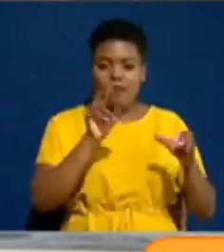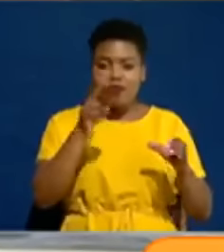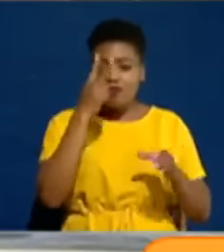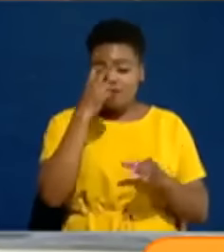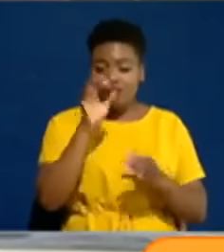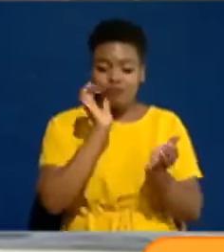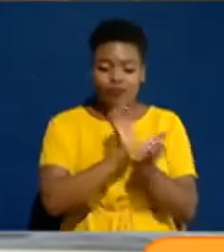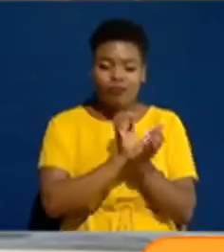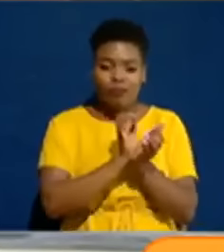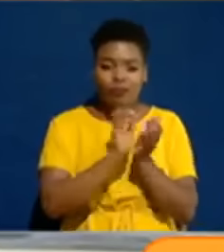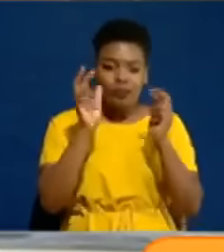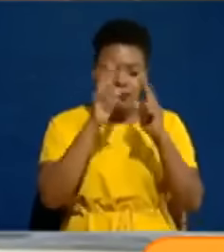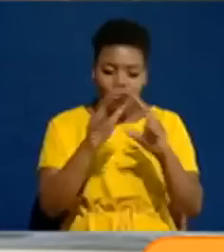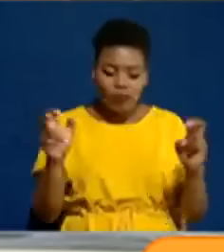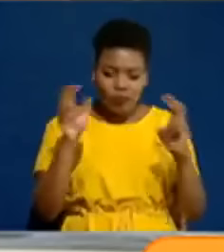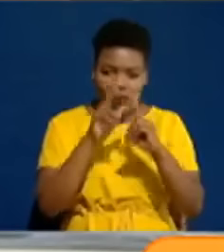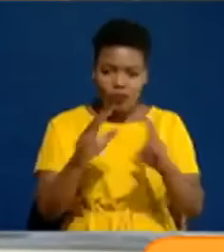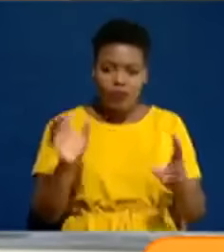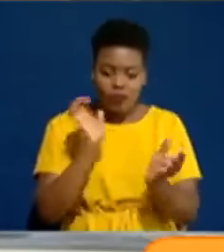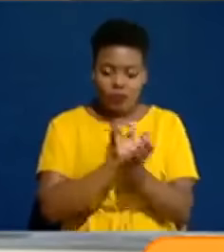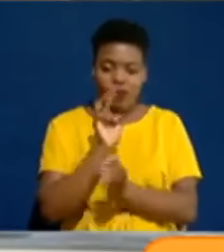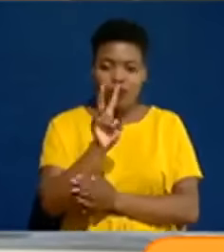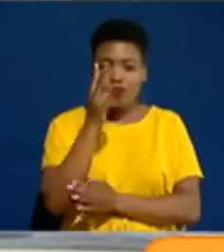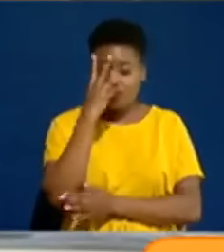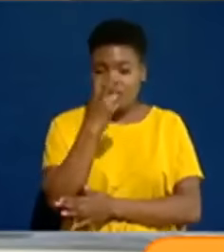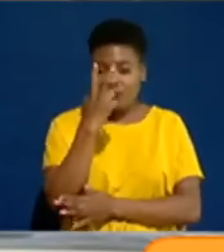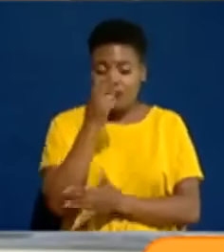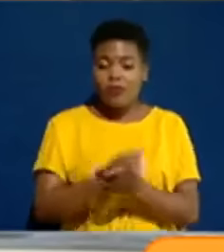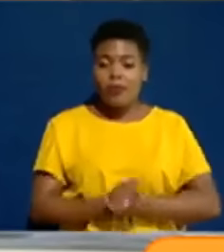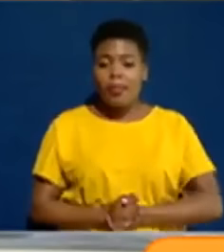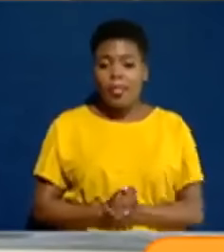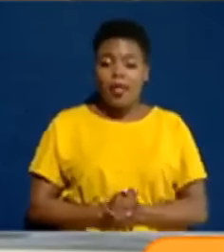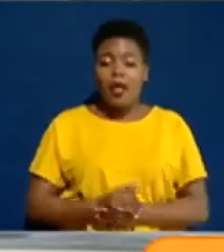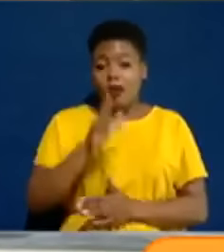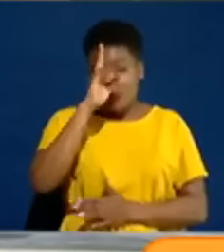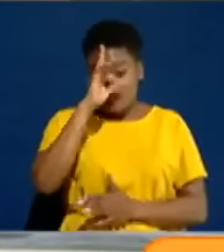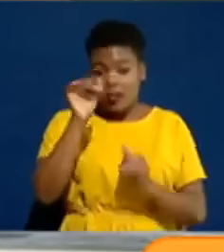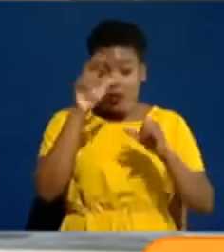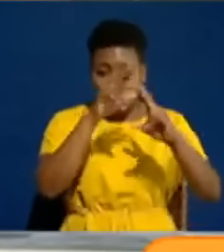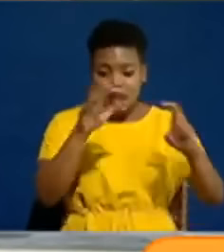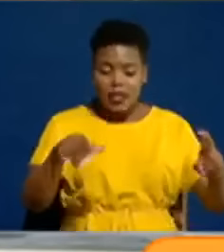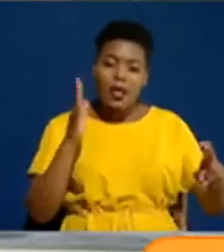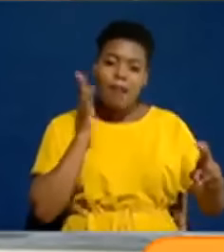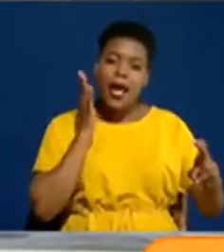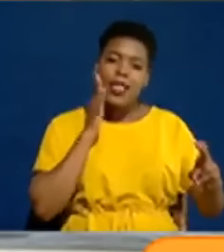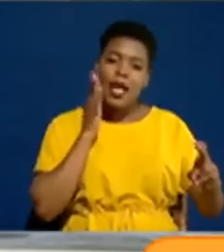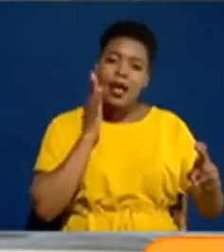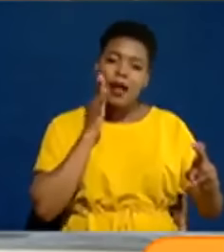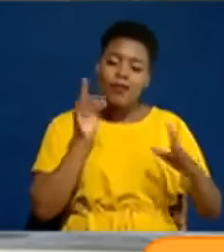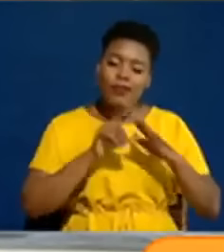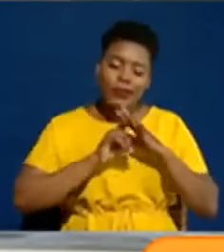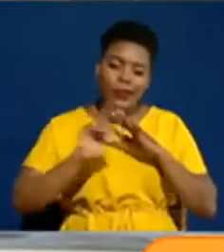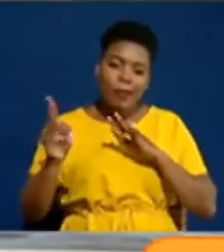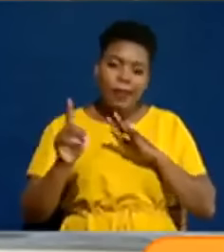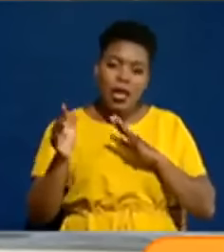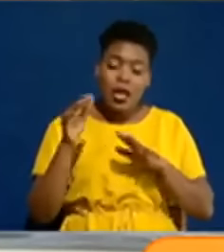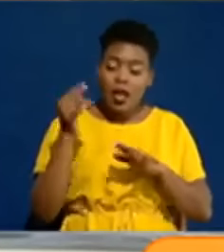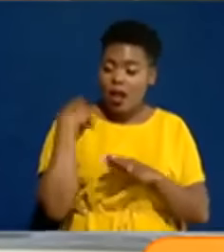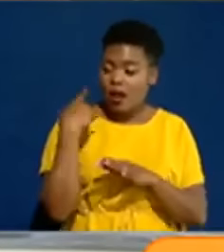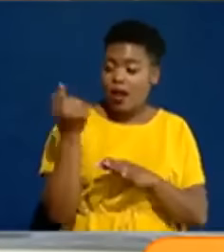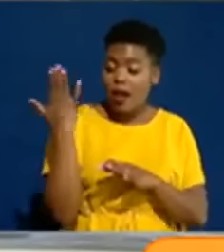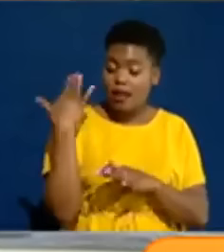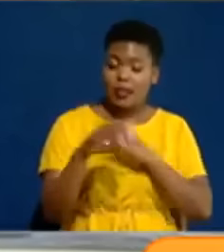that took more than 12 hours. And as Francis Mtalaki reports, police are pursuing Mathe Ngara again barely 1 year after she